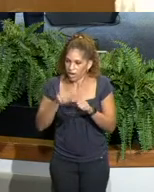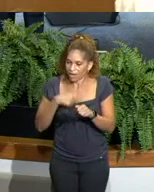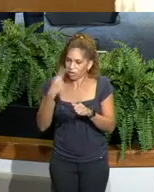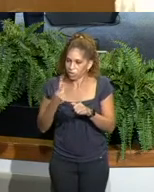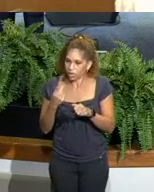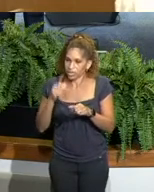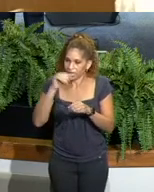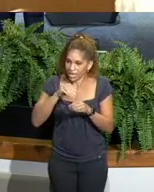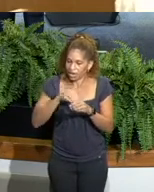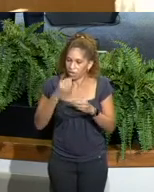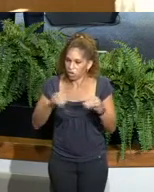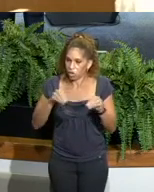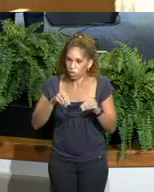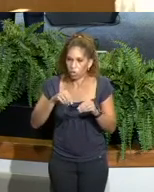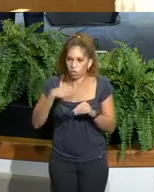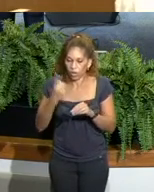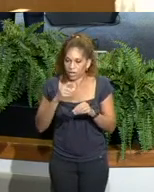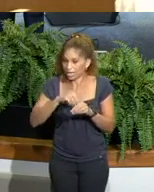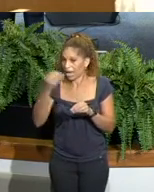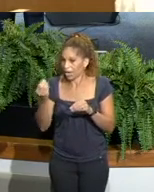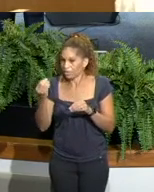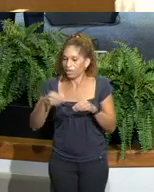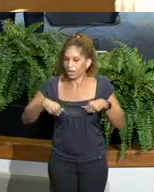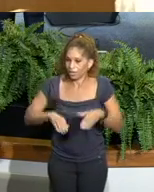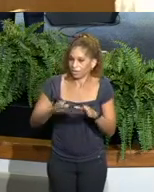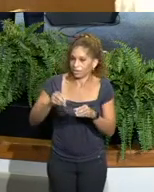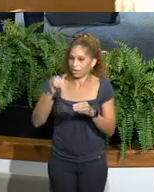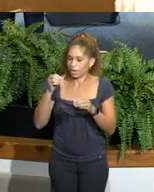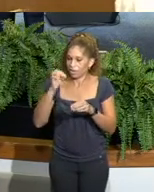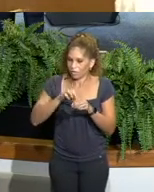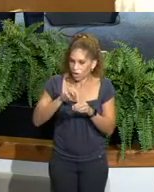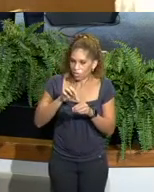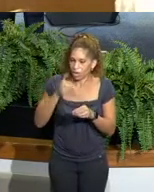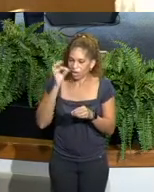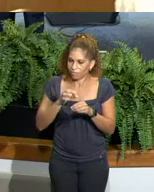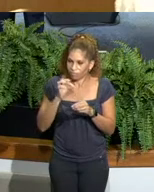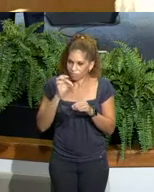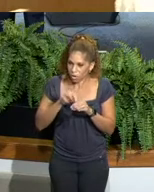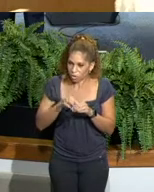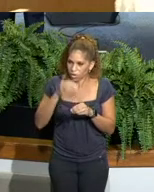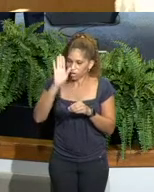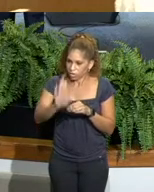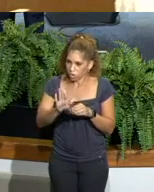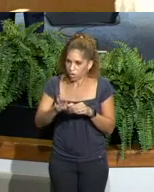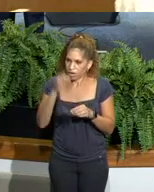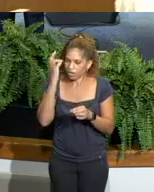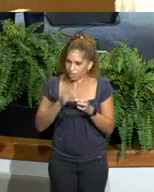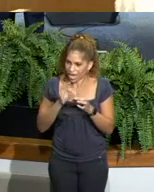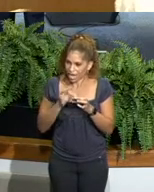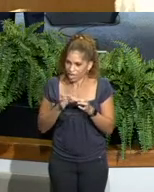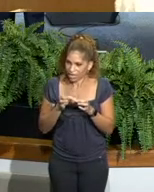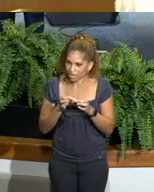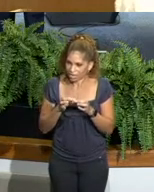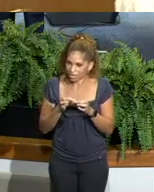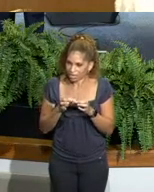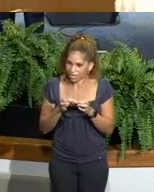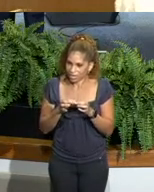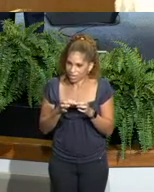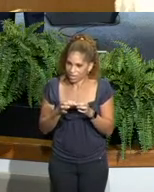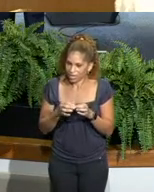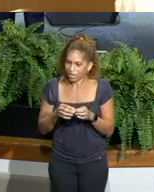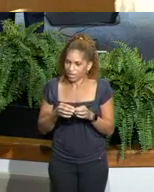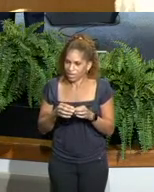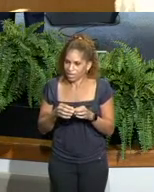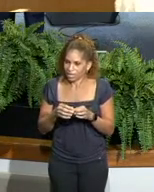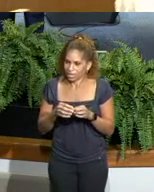in and nobody's out, let's vote. And vote your faith. You know how to vote your faith, don't you? The hymn writer said,